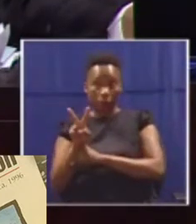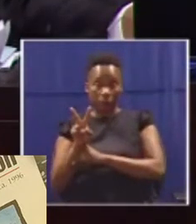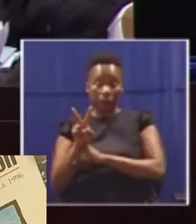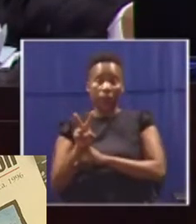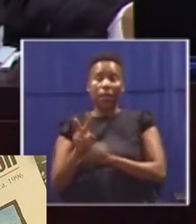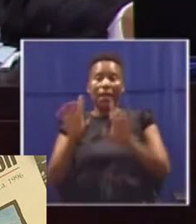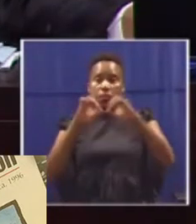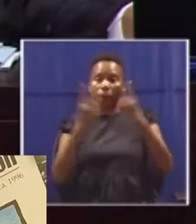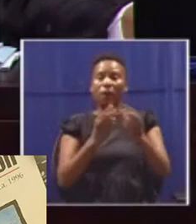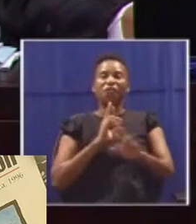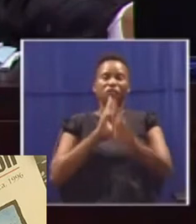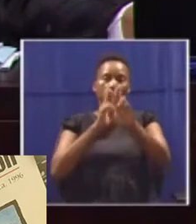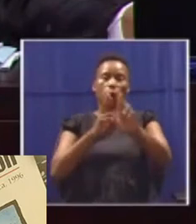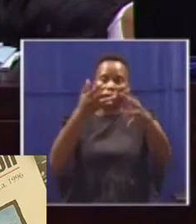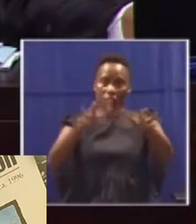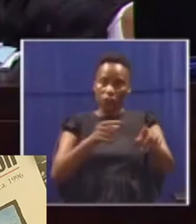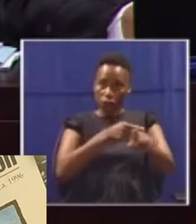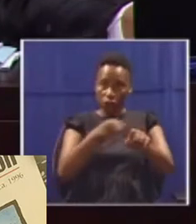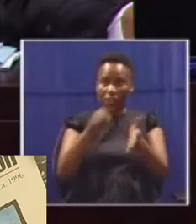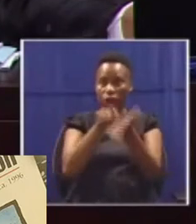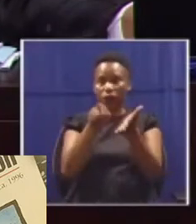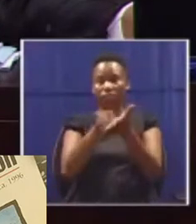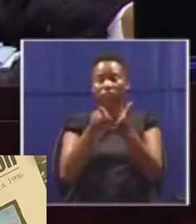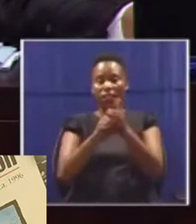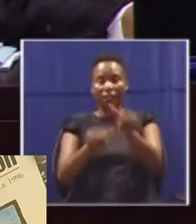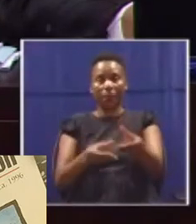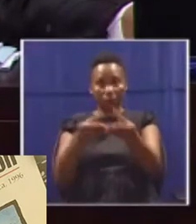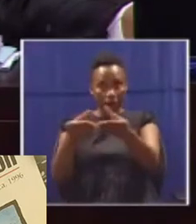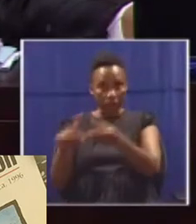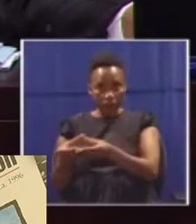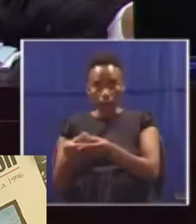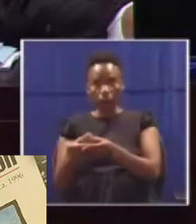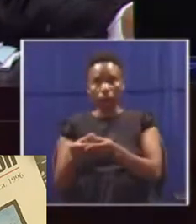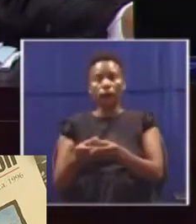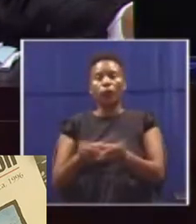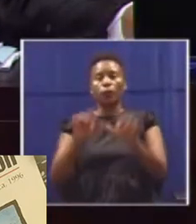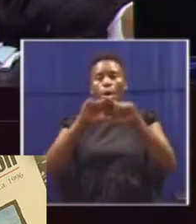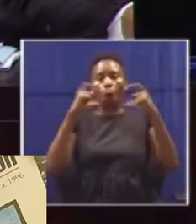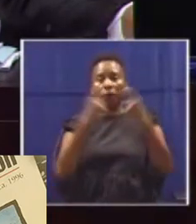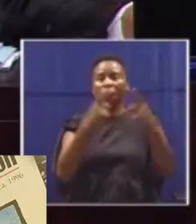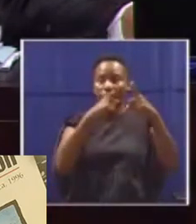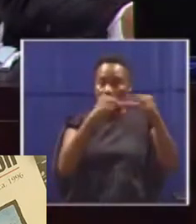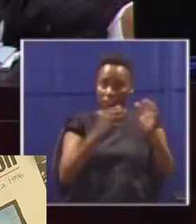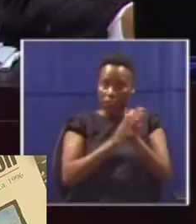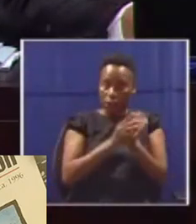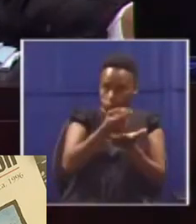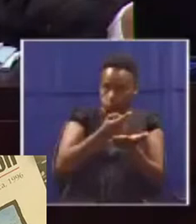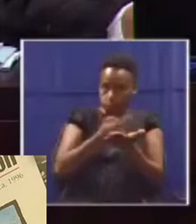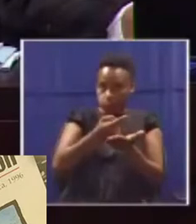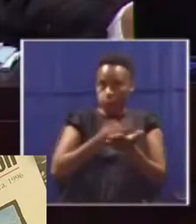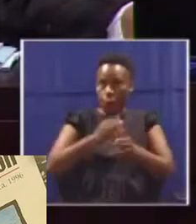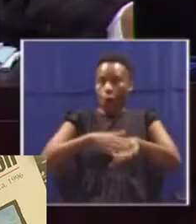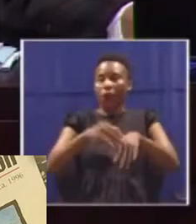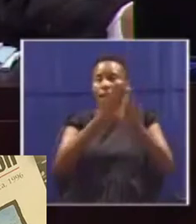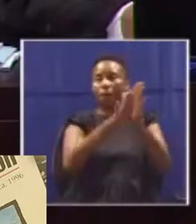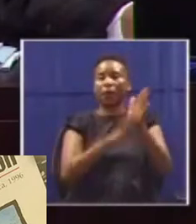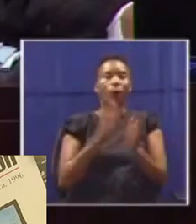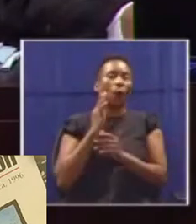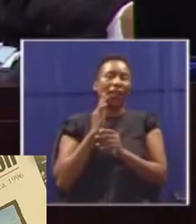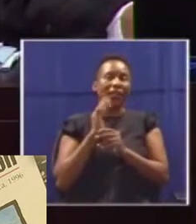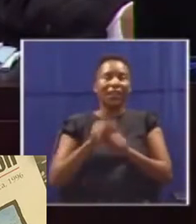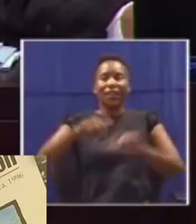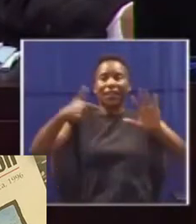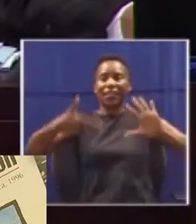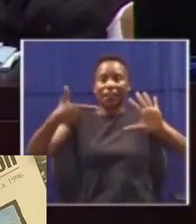written submission. The committee concluded deliberation on the bill on the 7th